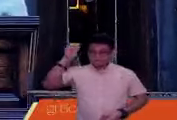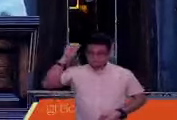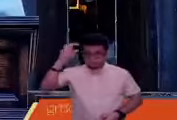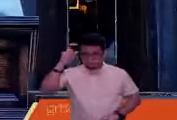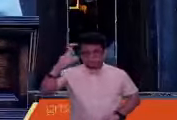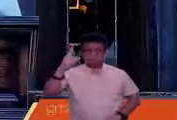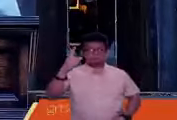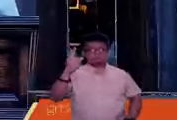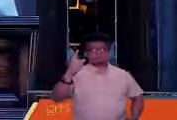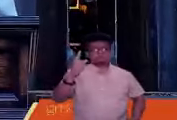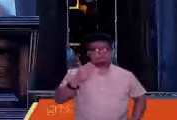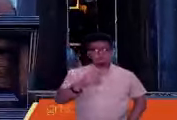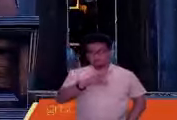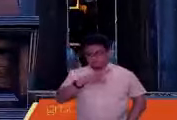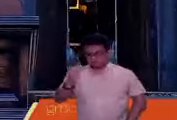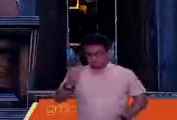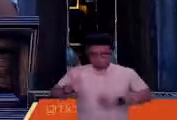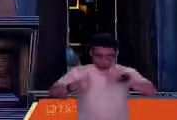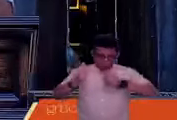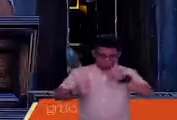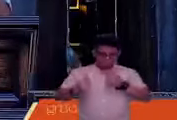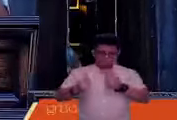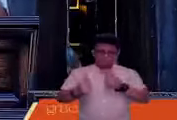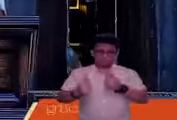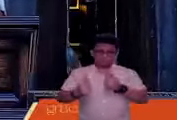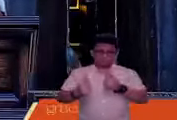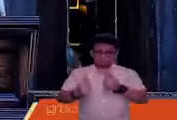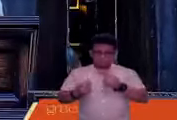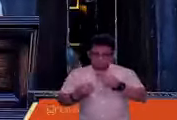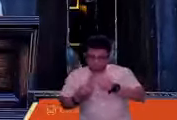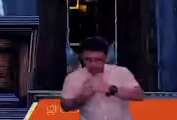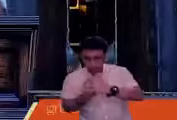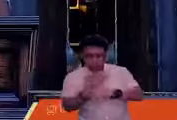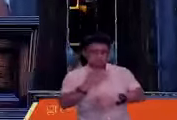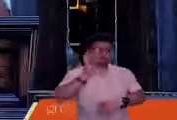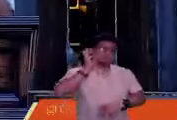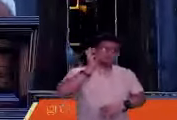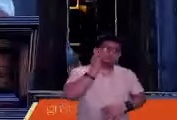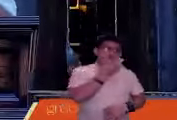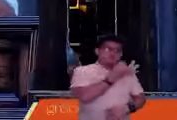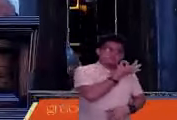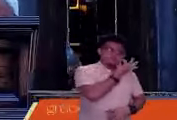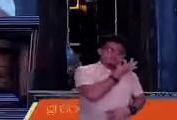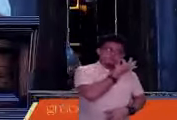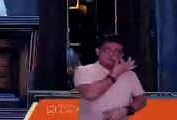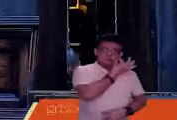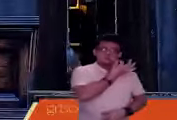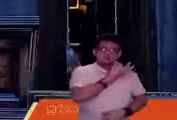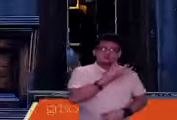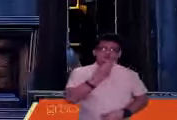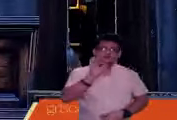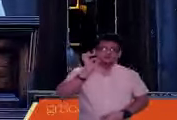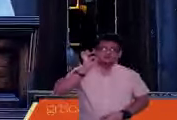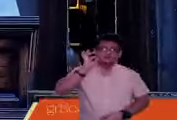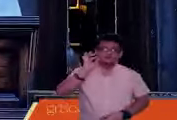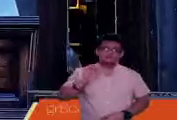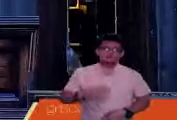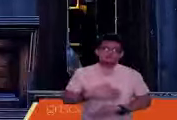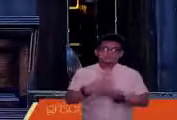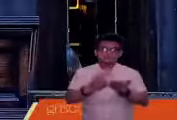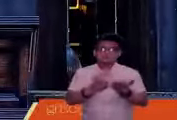it. And then, which also beareth fruit and bringeth forth some hundredfold,